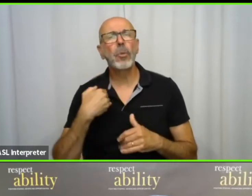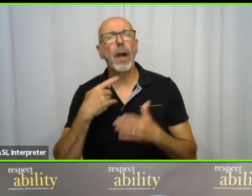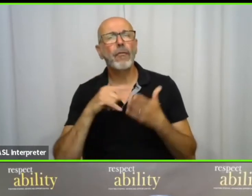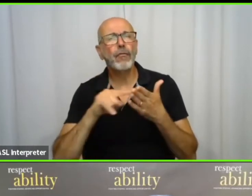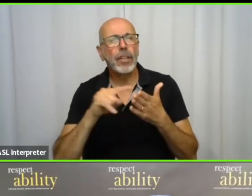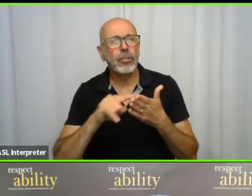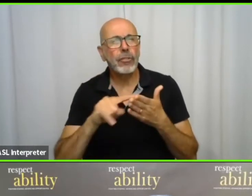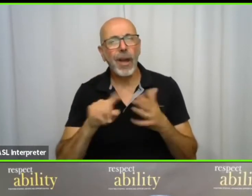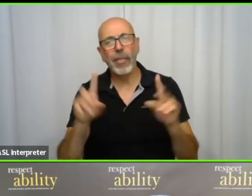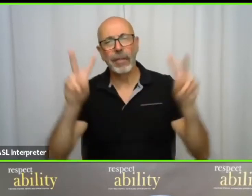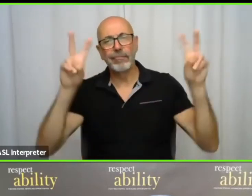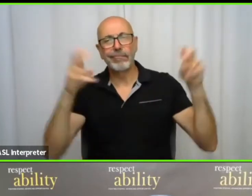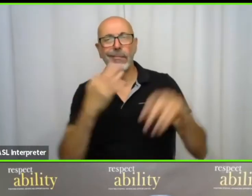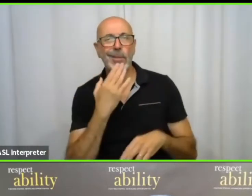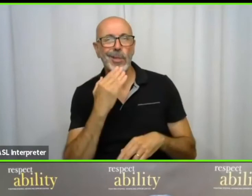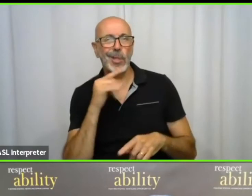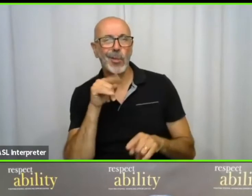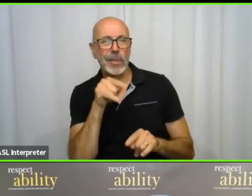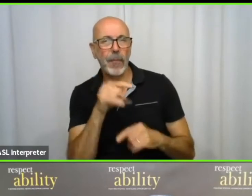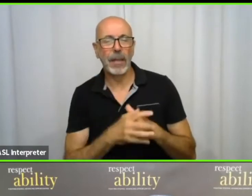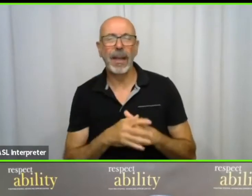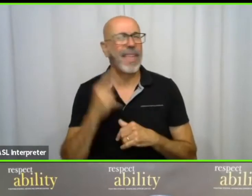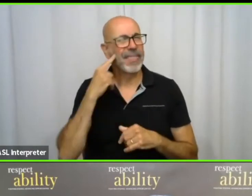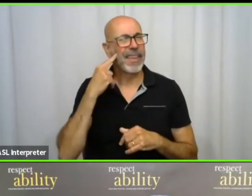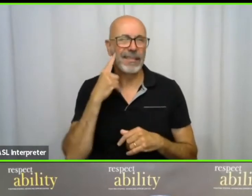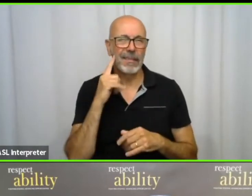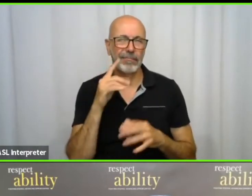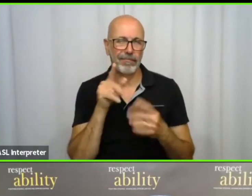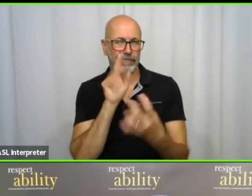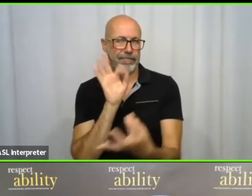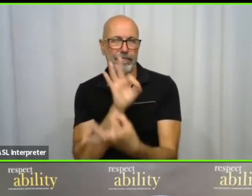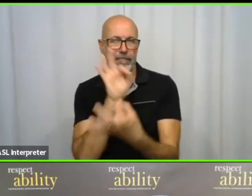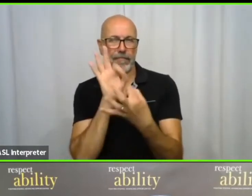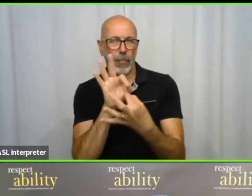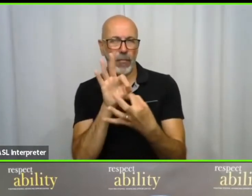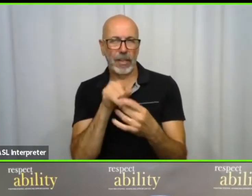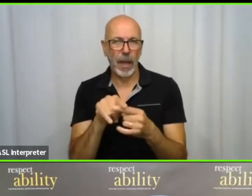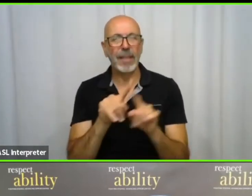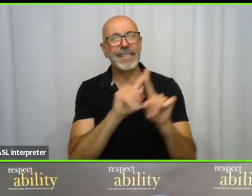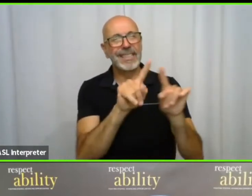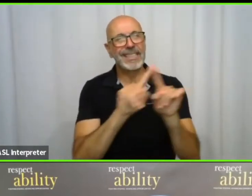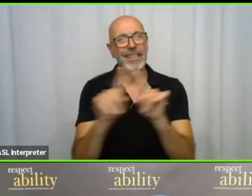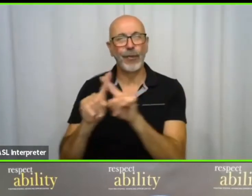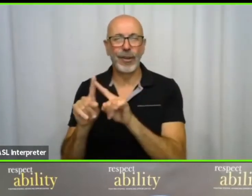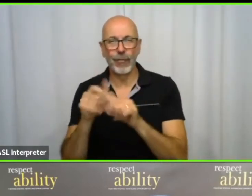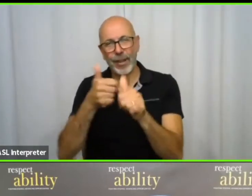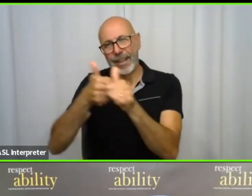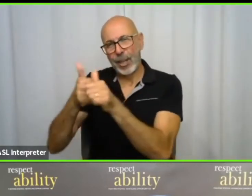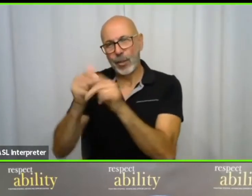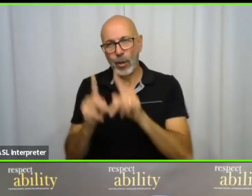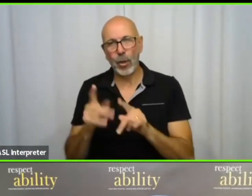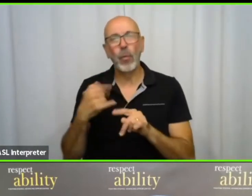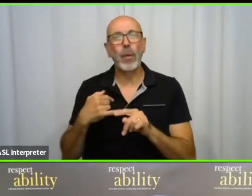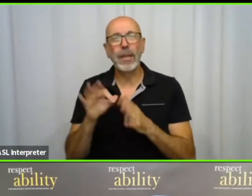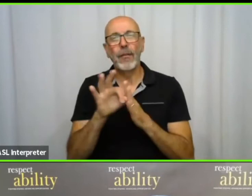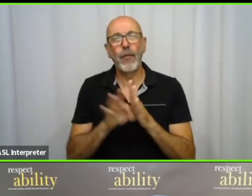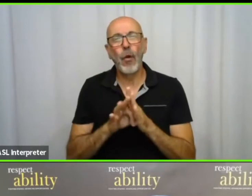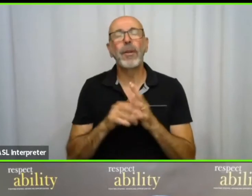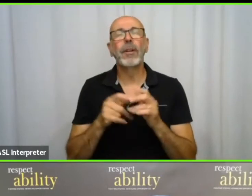sweet spot? I have a feeling that the sweet spot differs for everybody. So we need our formulas that